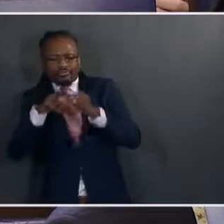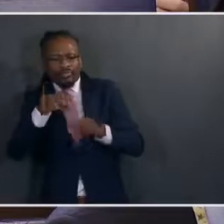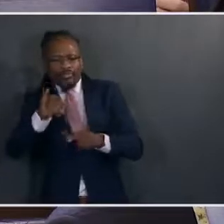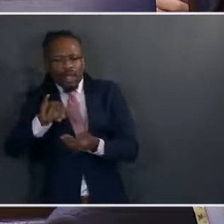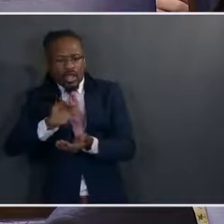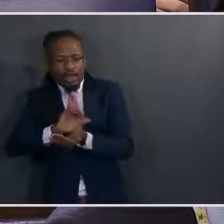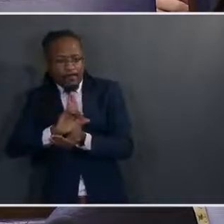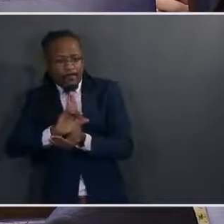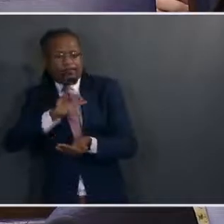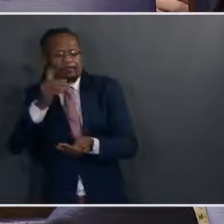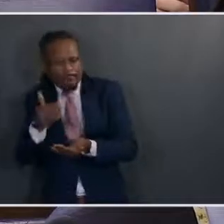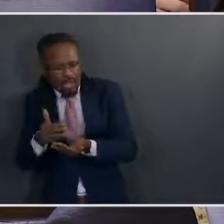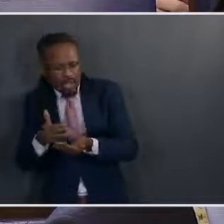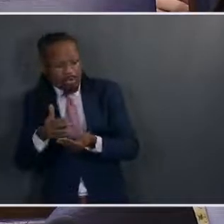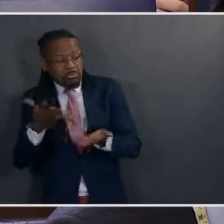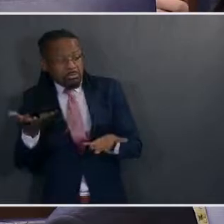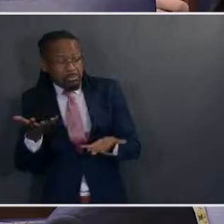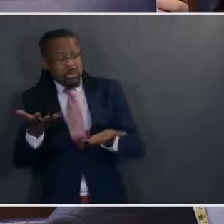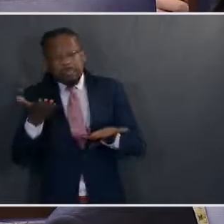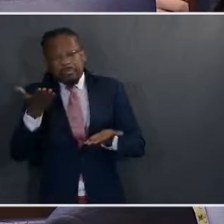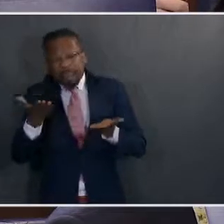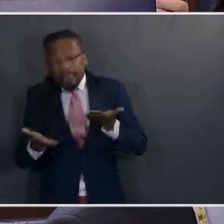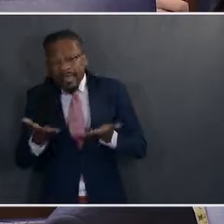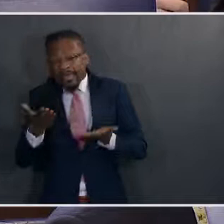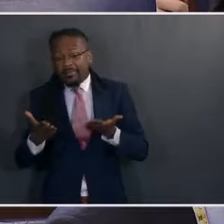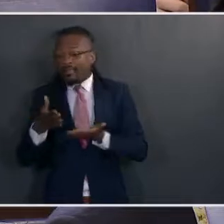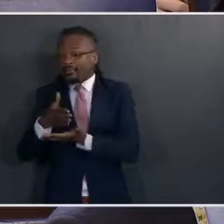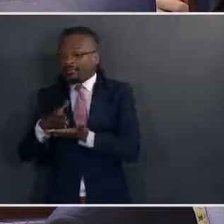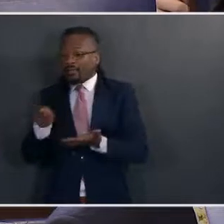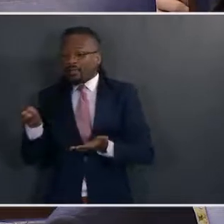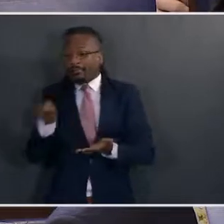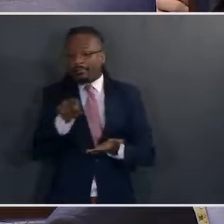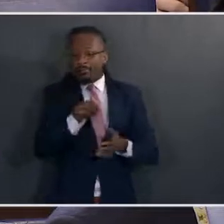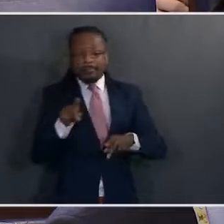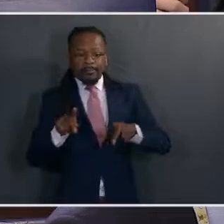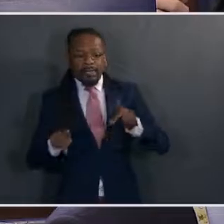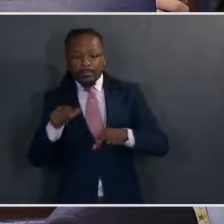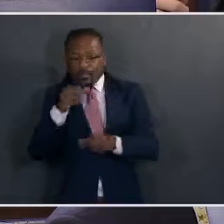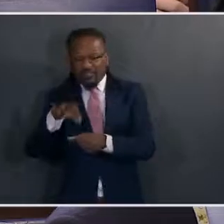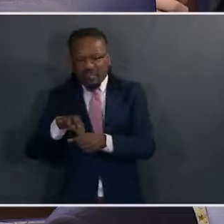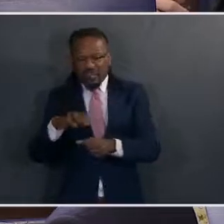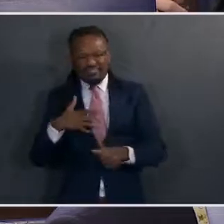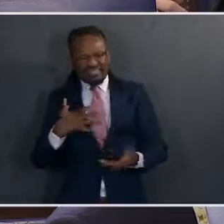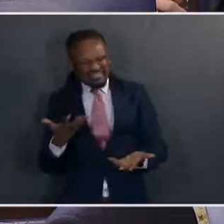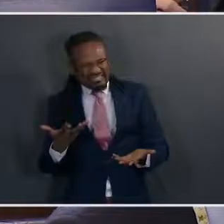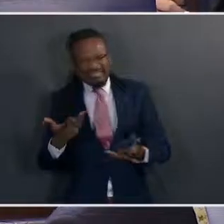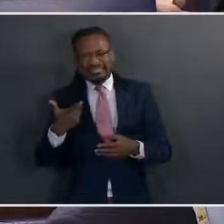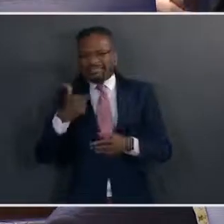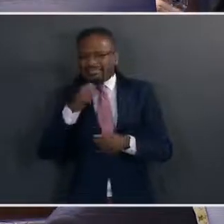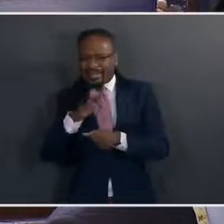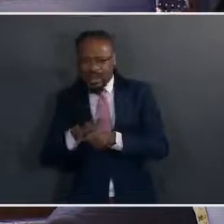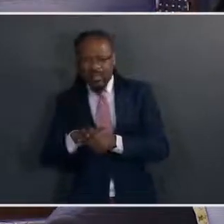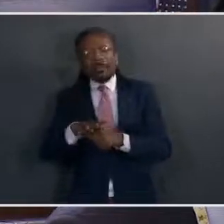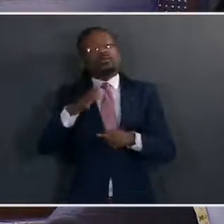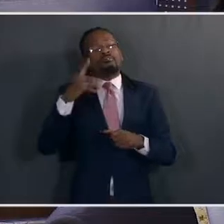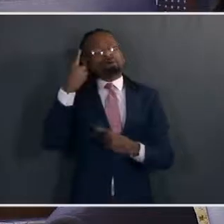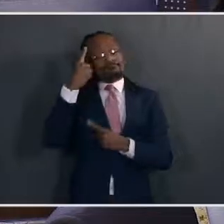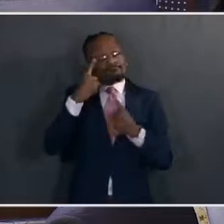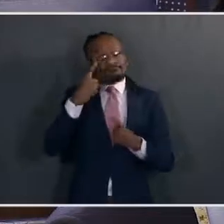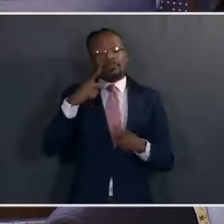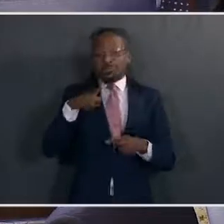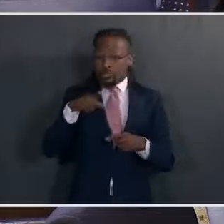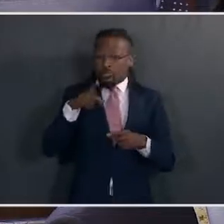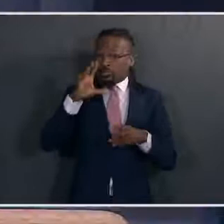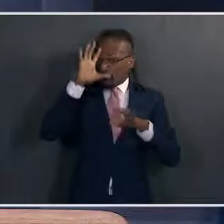to voters who may have been expecting $2,000 checks if Democrats won? And would the administration be open to raising that